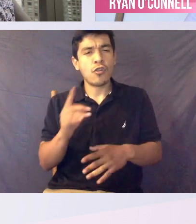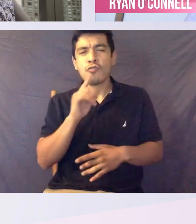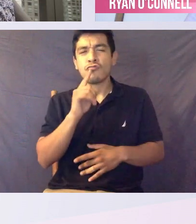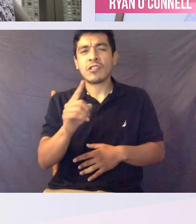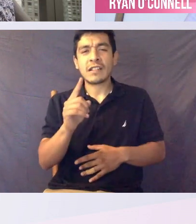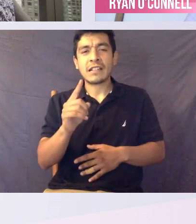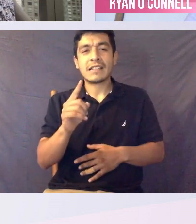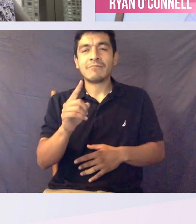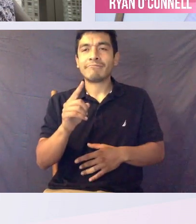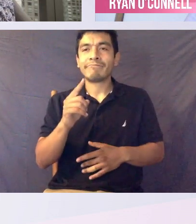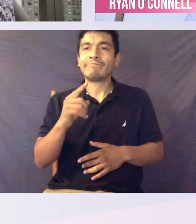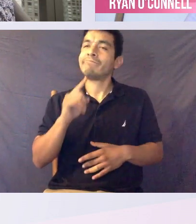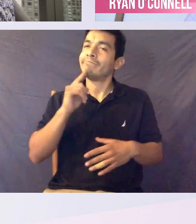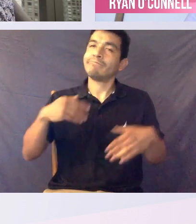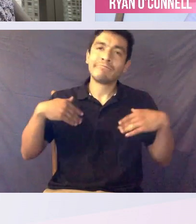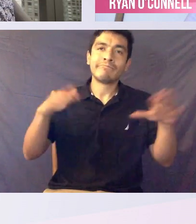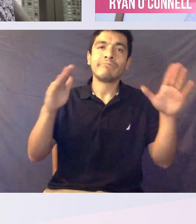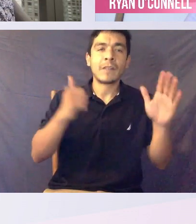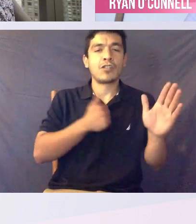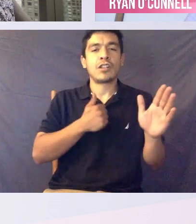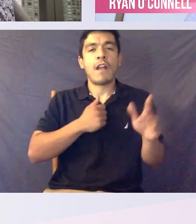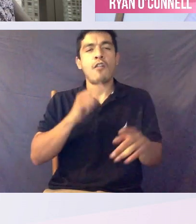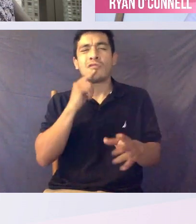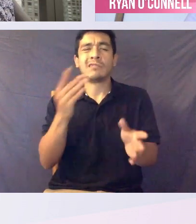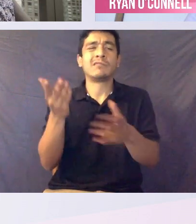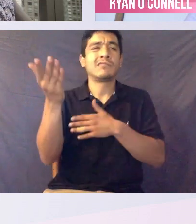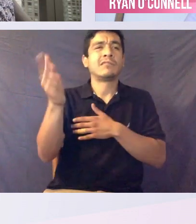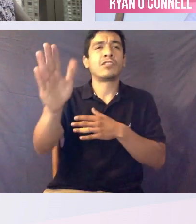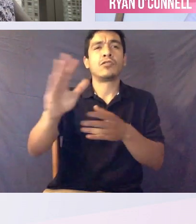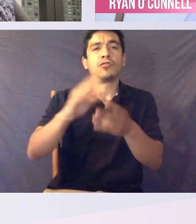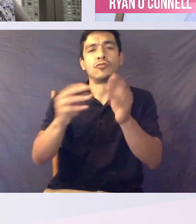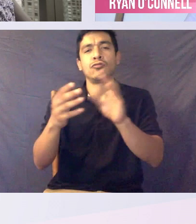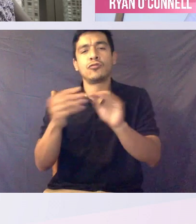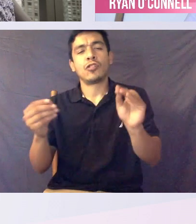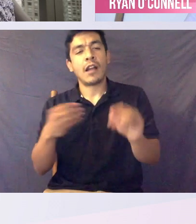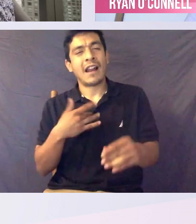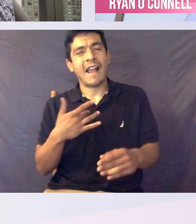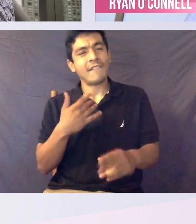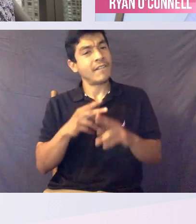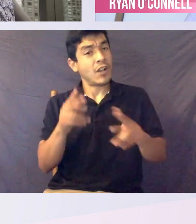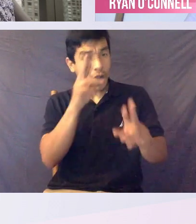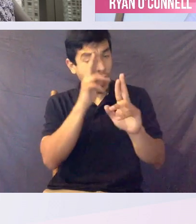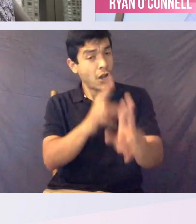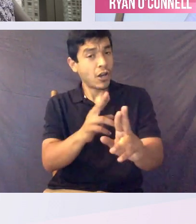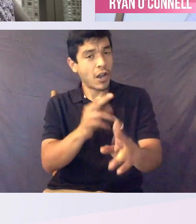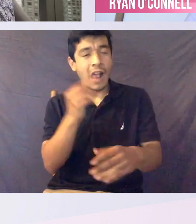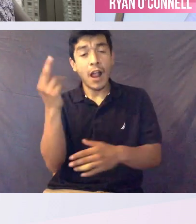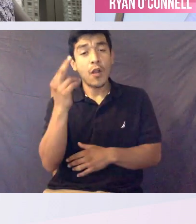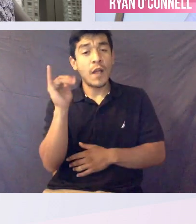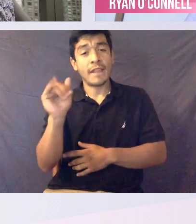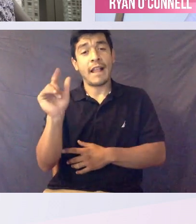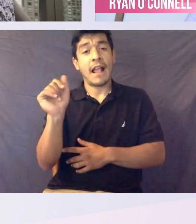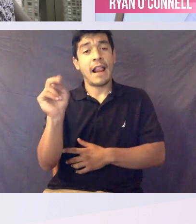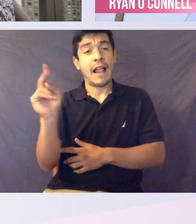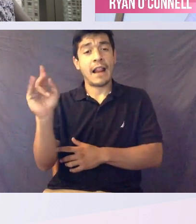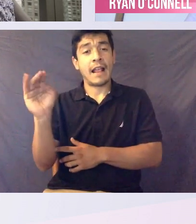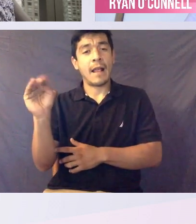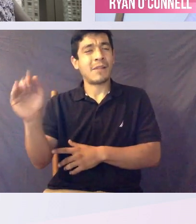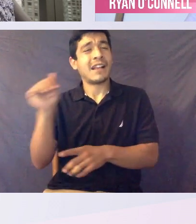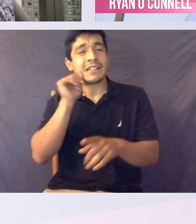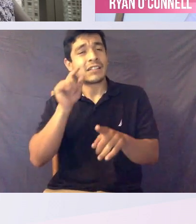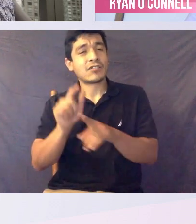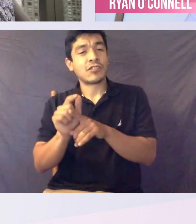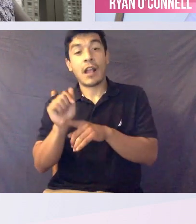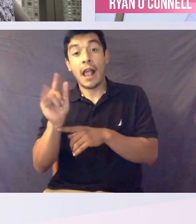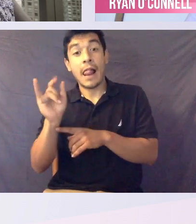selfless act being able to put those stories out there. And I feel very honored. I mean, the reason that Alan Kim and his sister Alyssa, she's